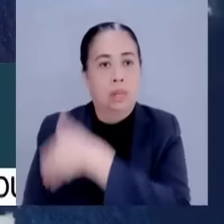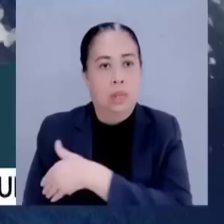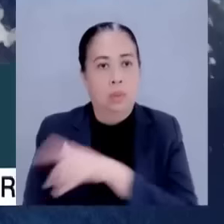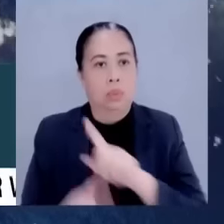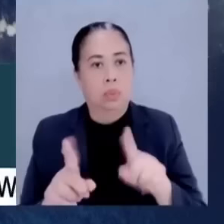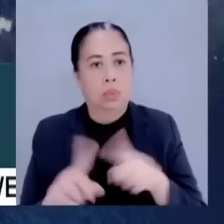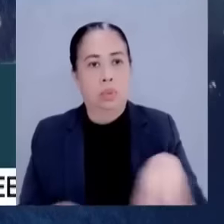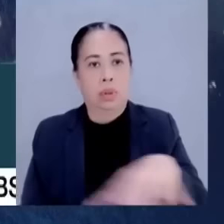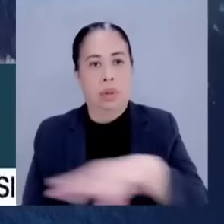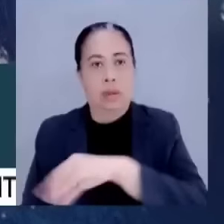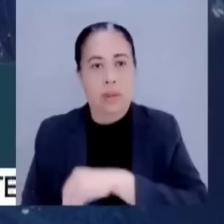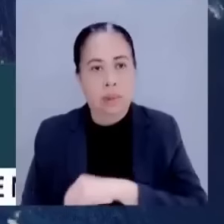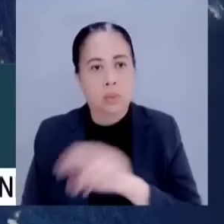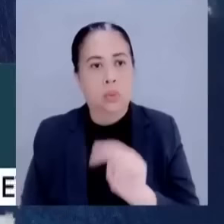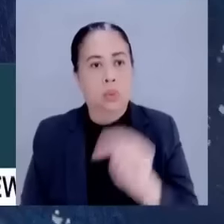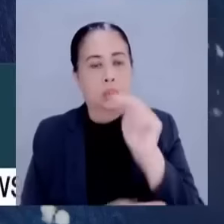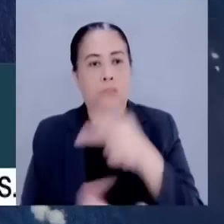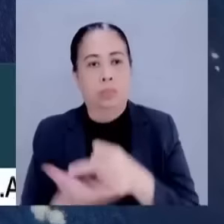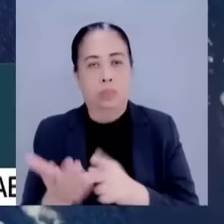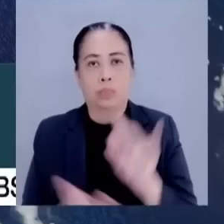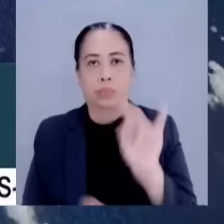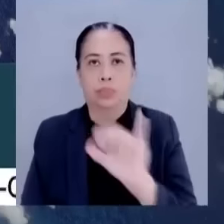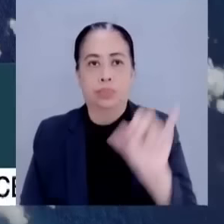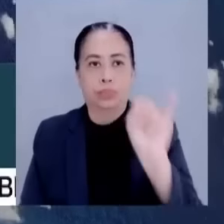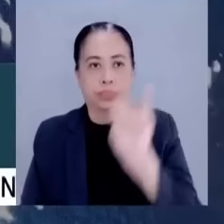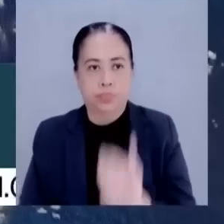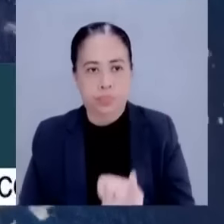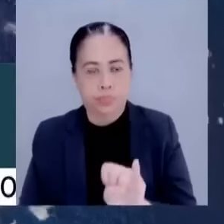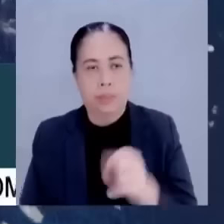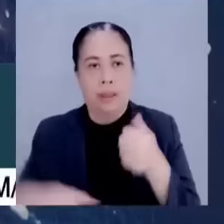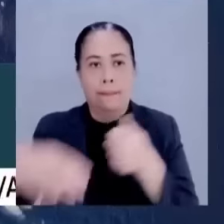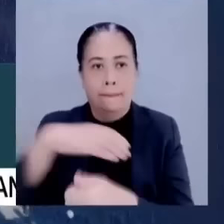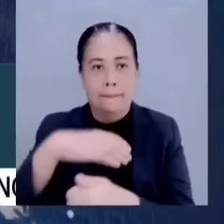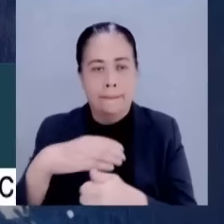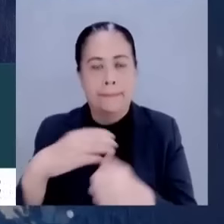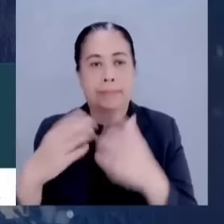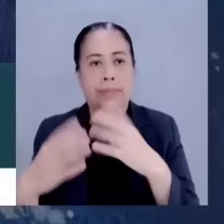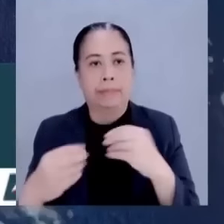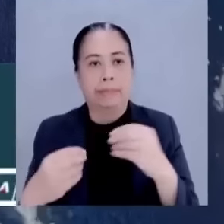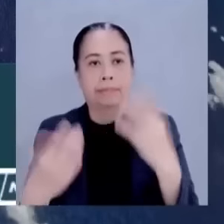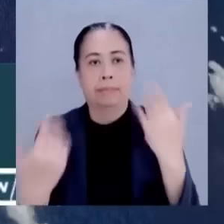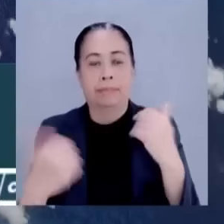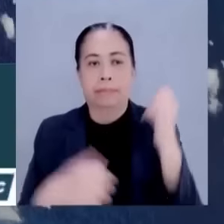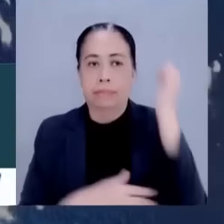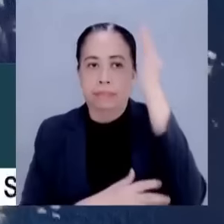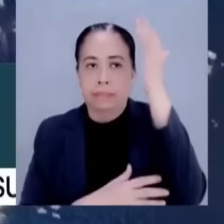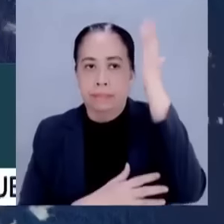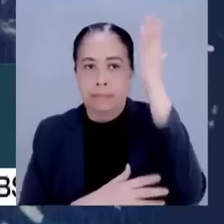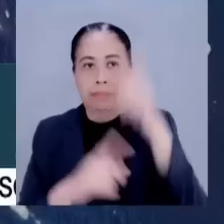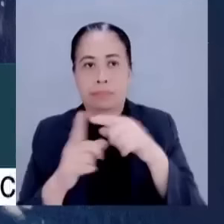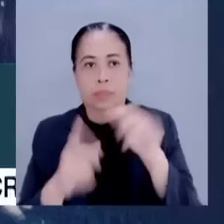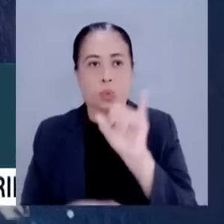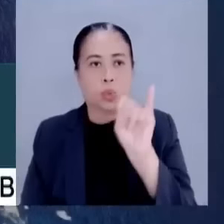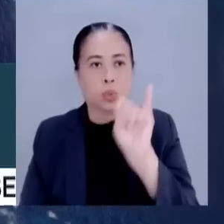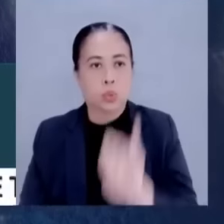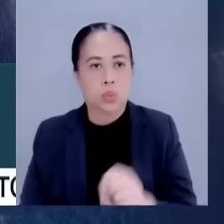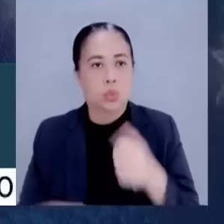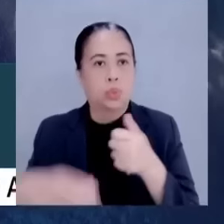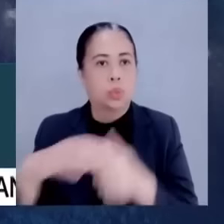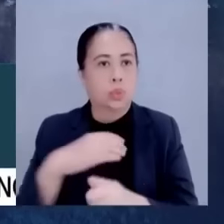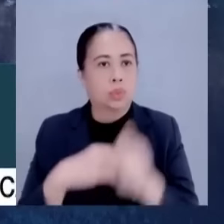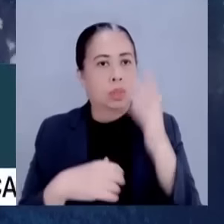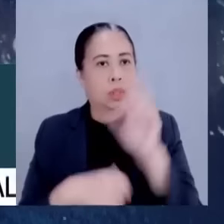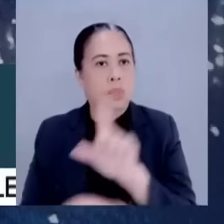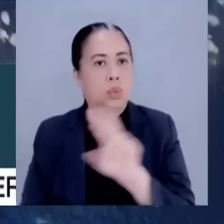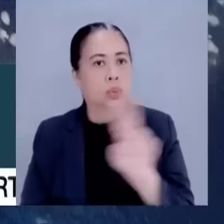the rest of mainland Cagayan, and the northern portions of Ilocos Sur, Abra, and Kalinga. While the rest of Ilocos Sur, Abra, and Kalinga, La